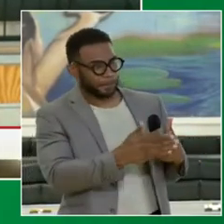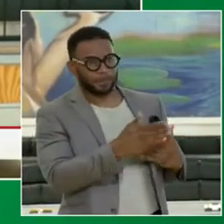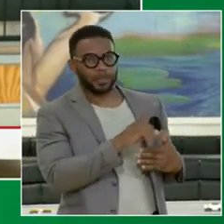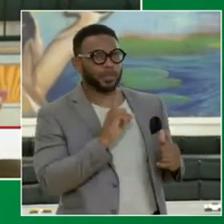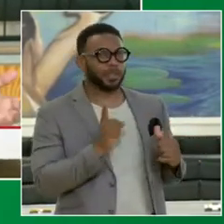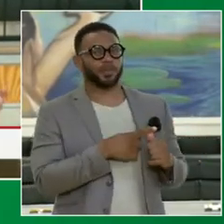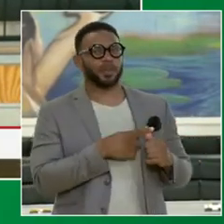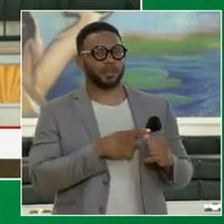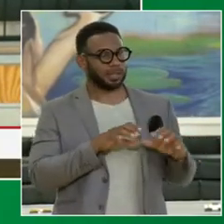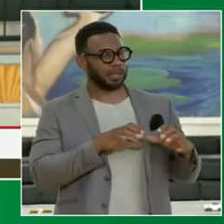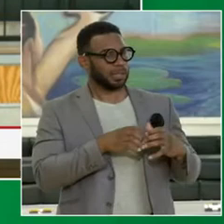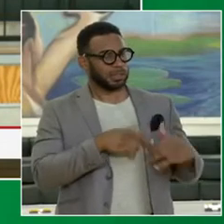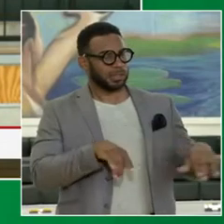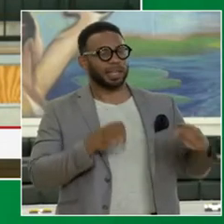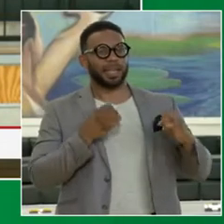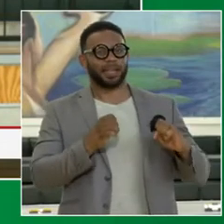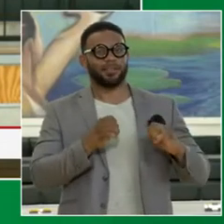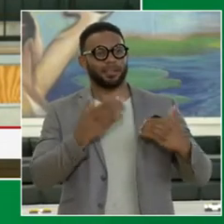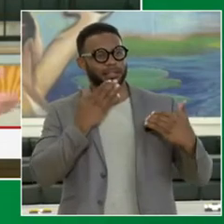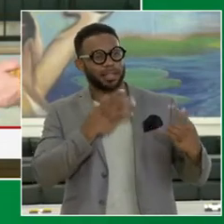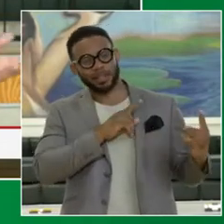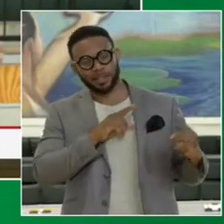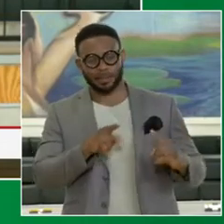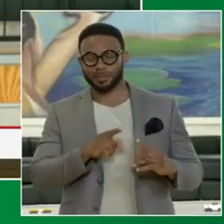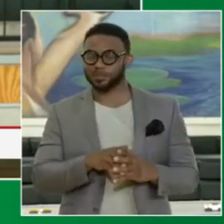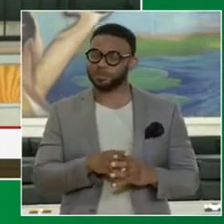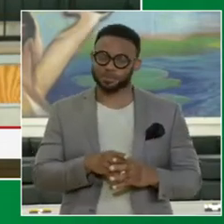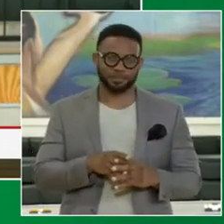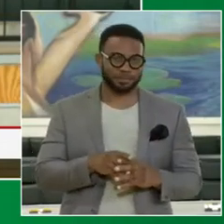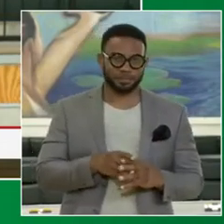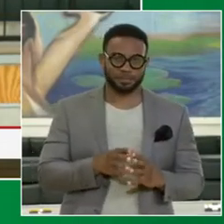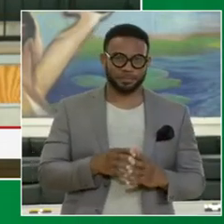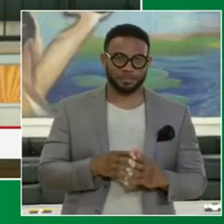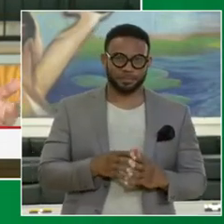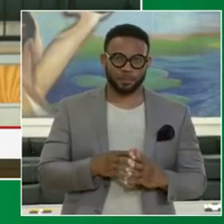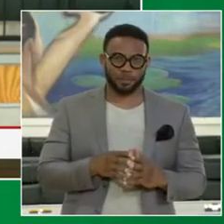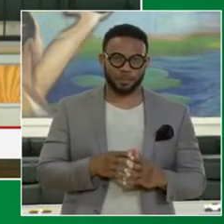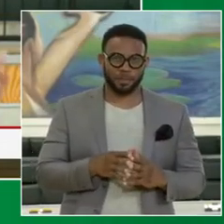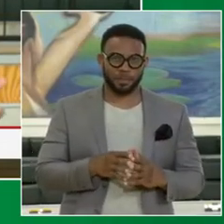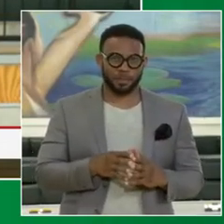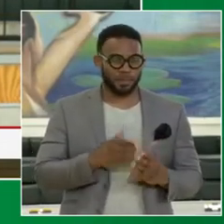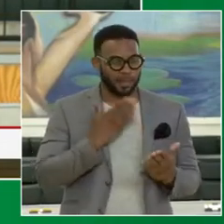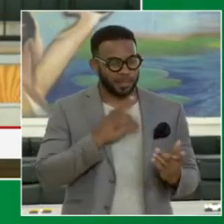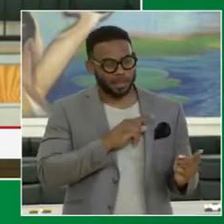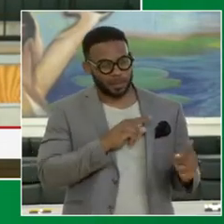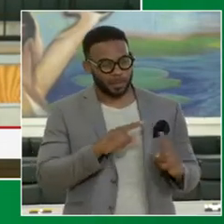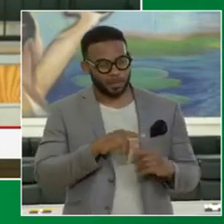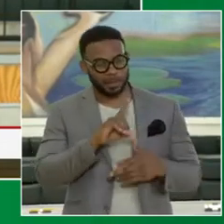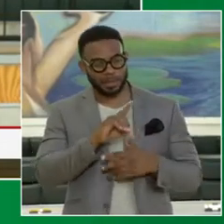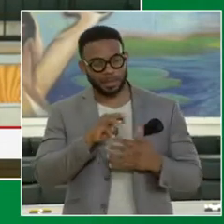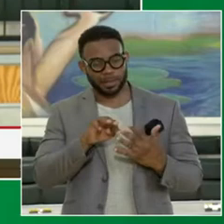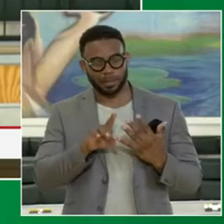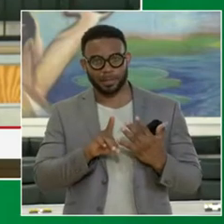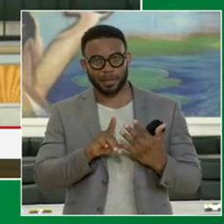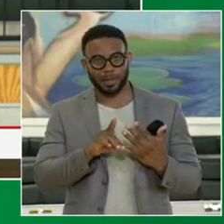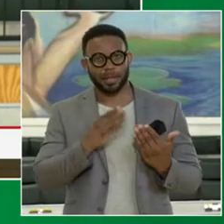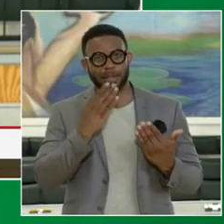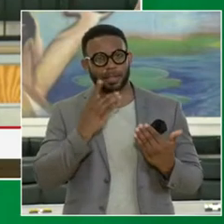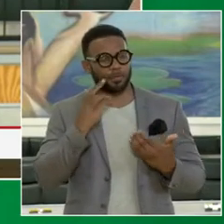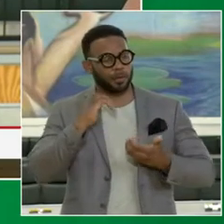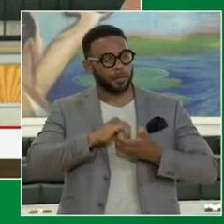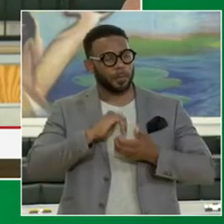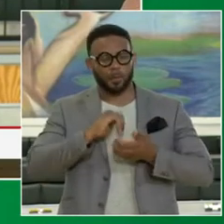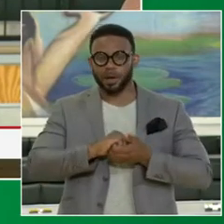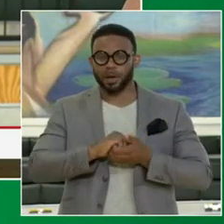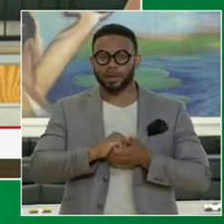first cluster and effort to come up, yes, they said of course, to come up beyond DMPED. So I want to thank you guys for your